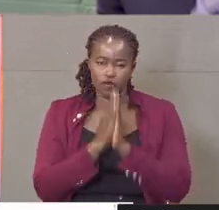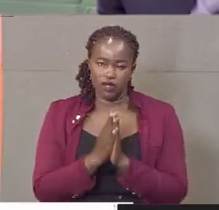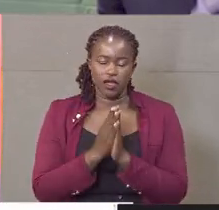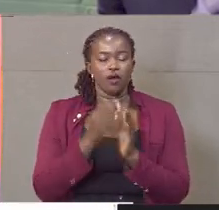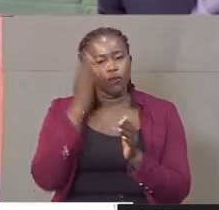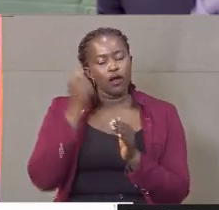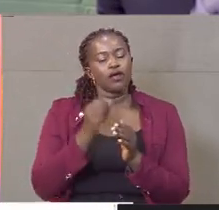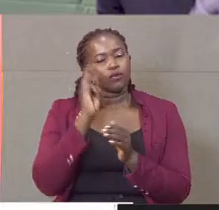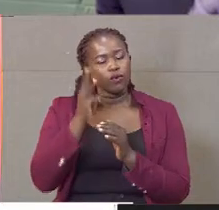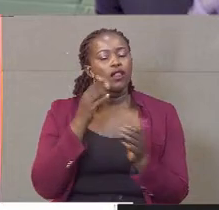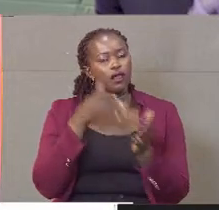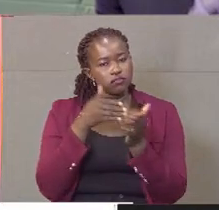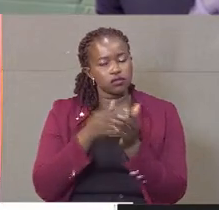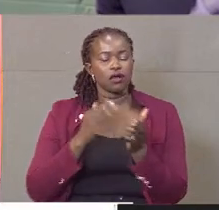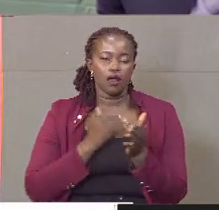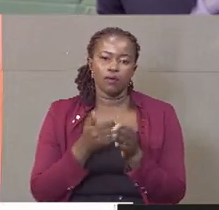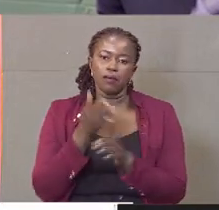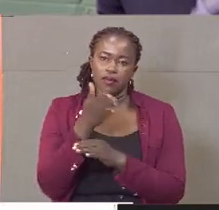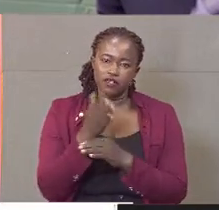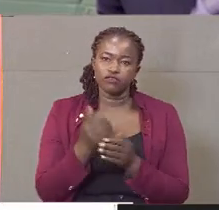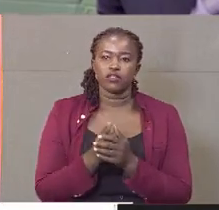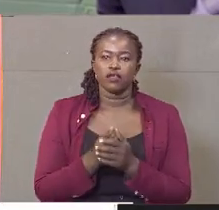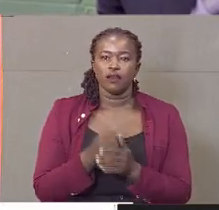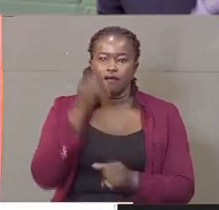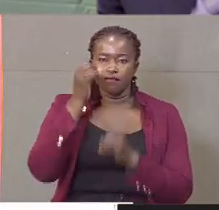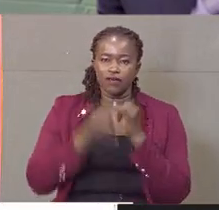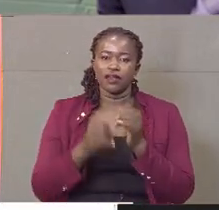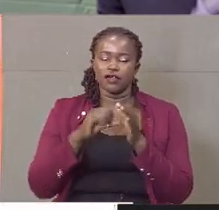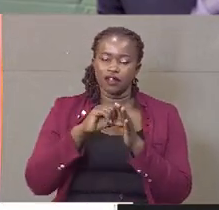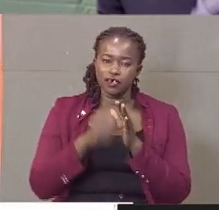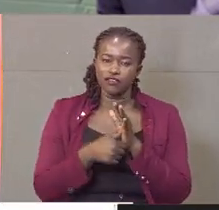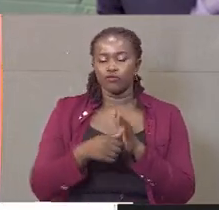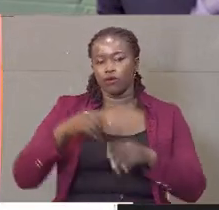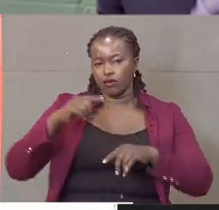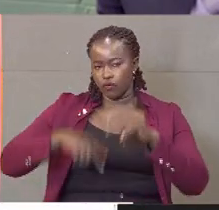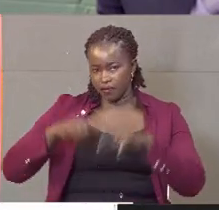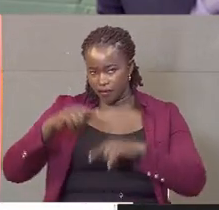ministry. Finally, they are on the issues of equipment,